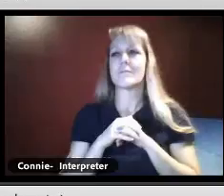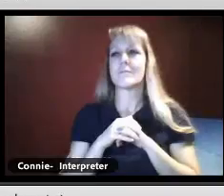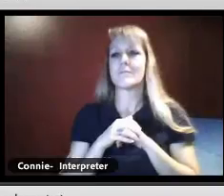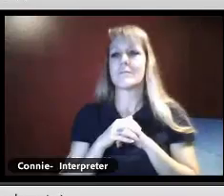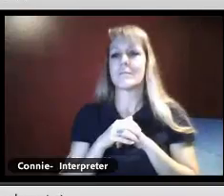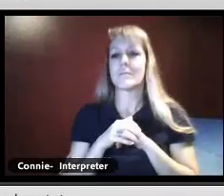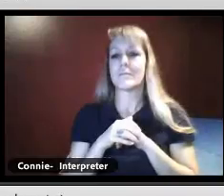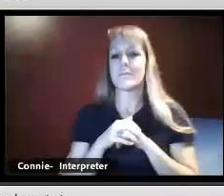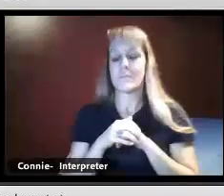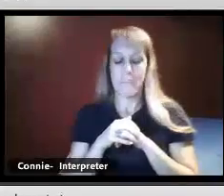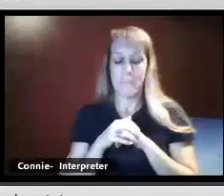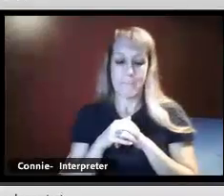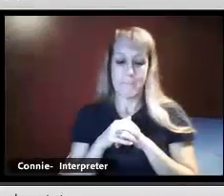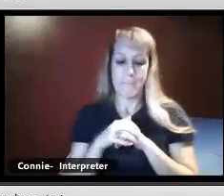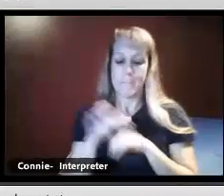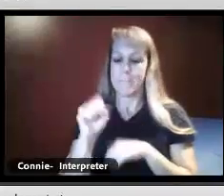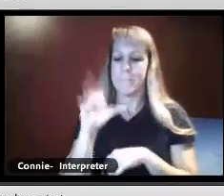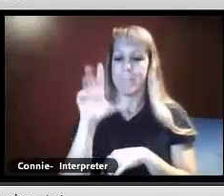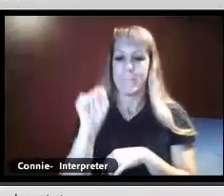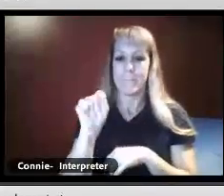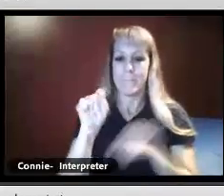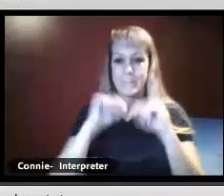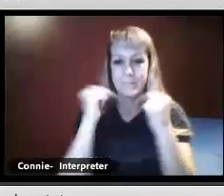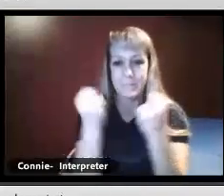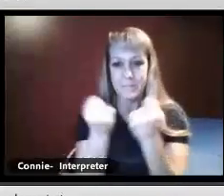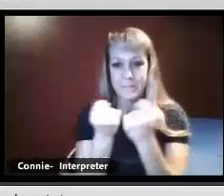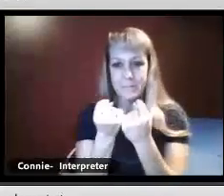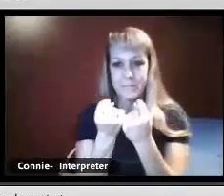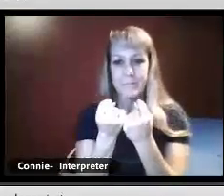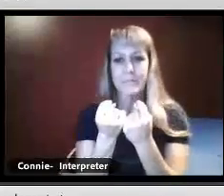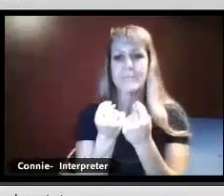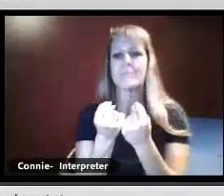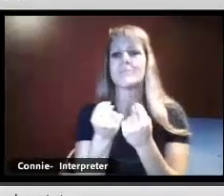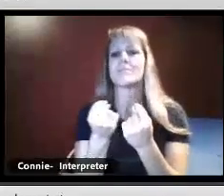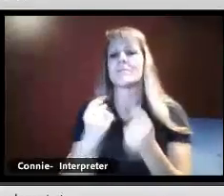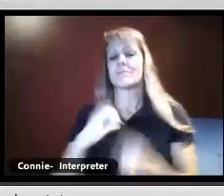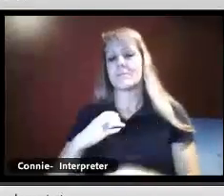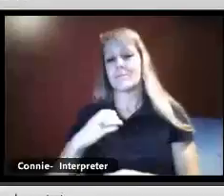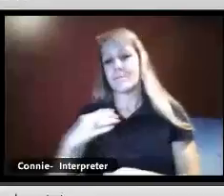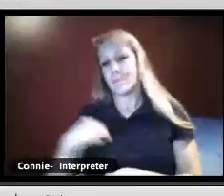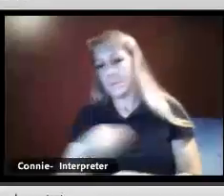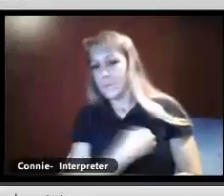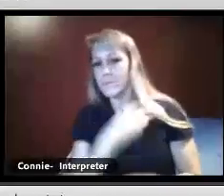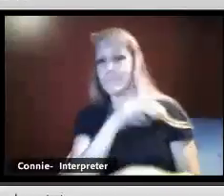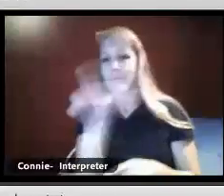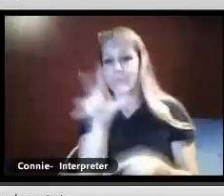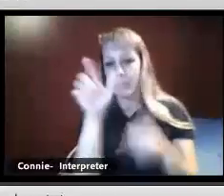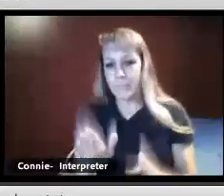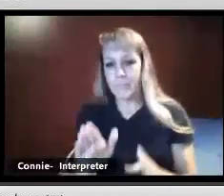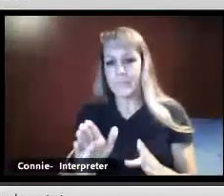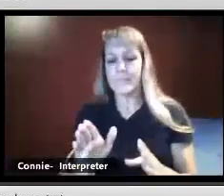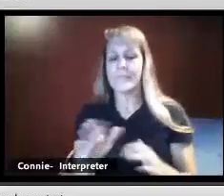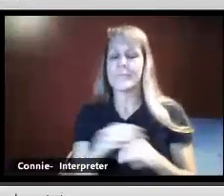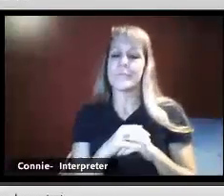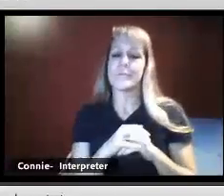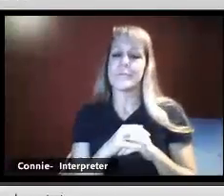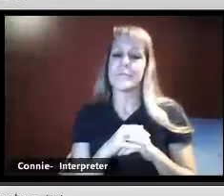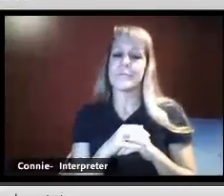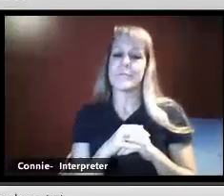members of the Scout team in the Department of Computer Science, but also by librarians. And they